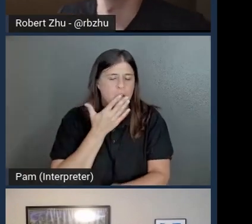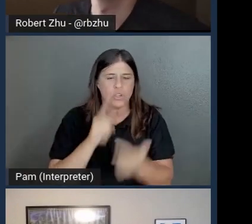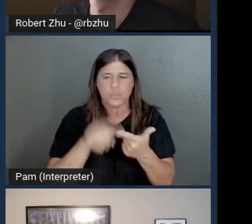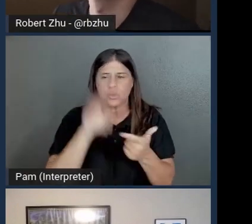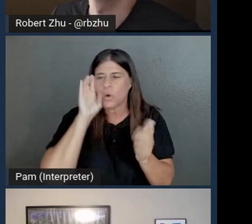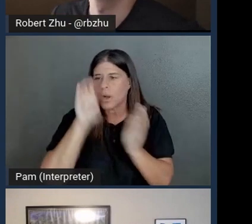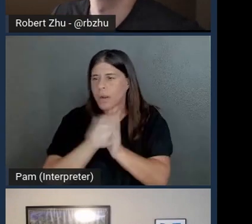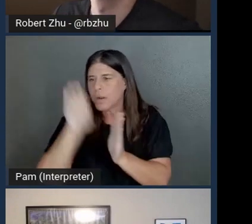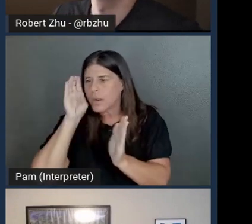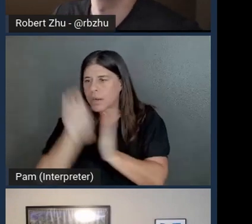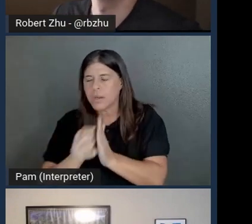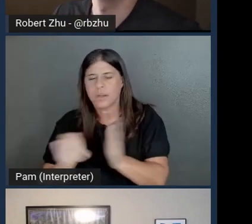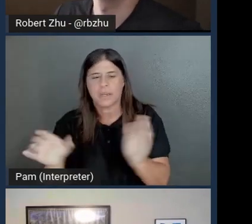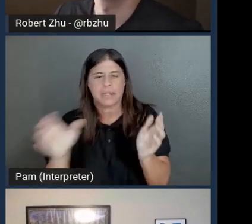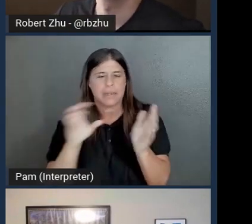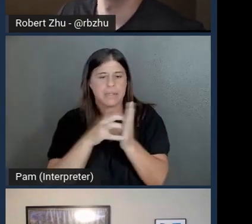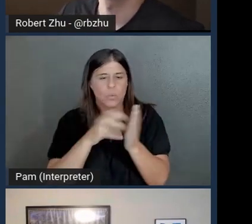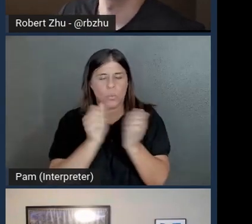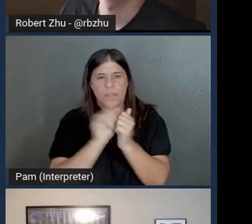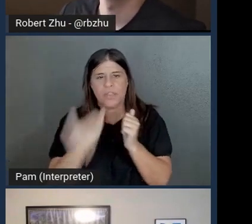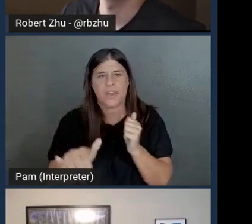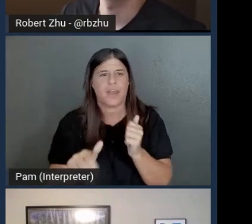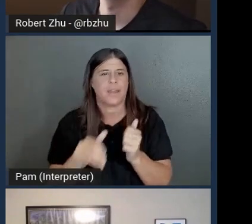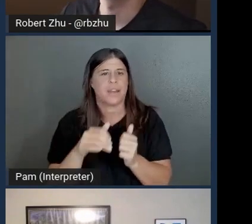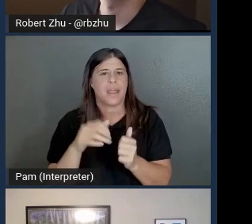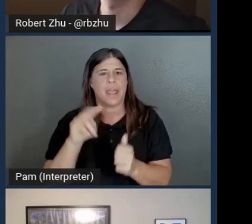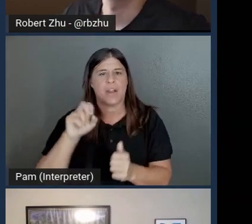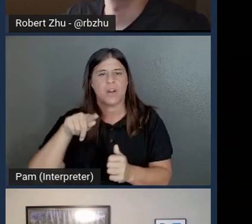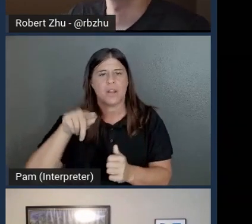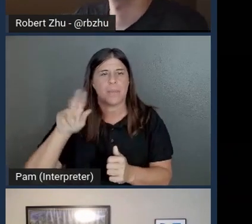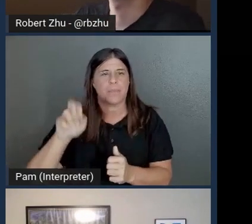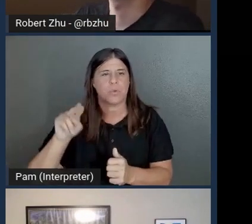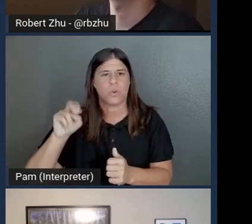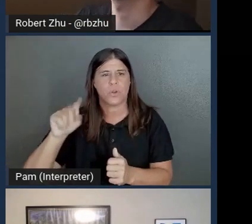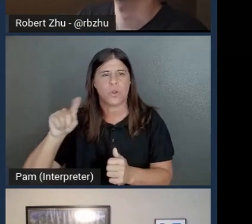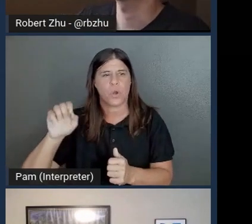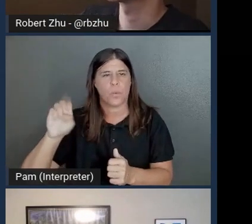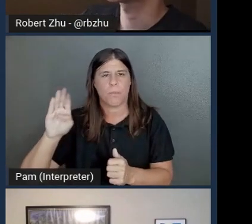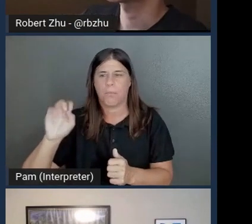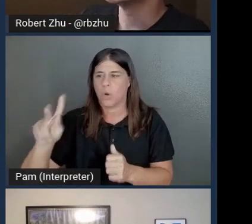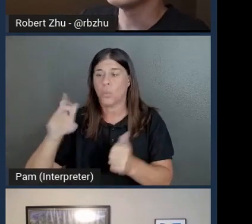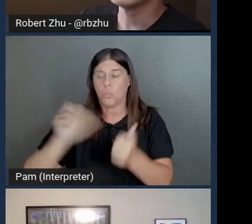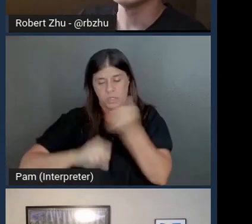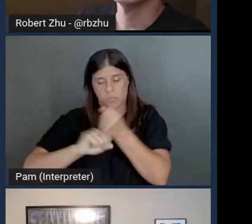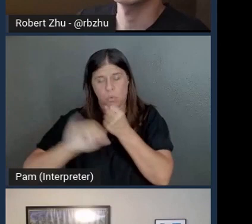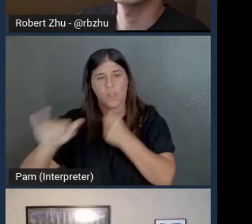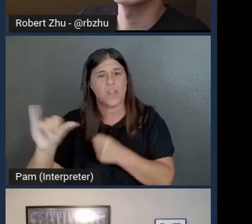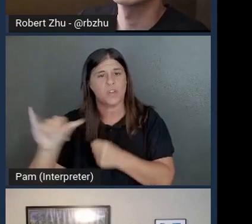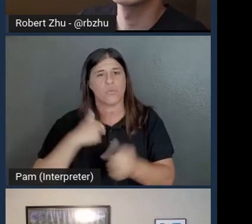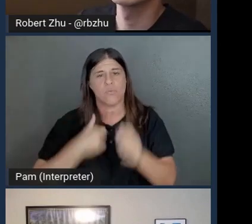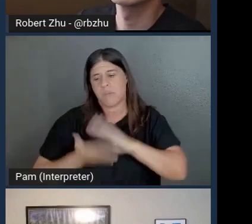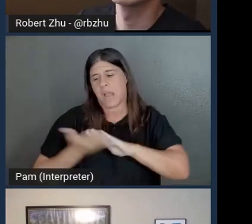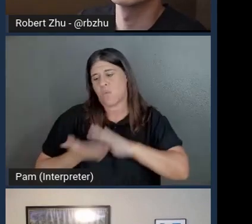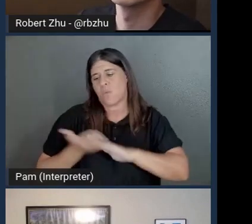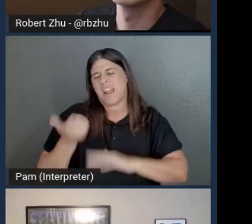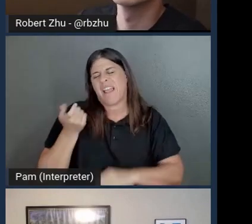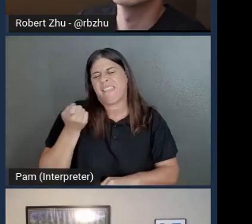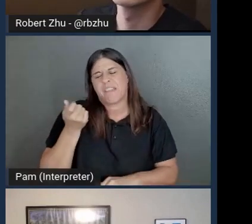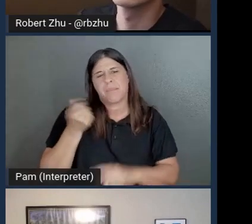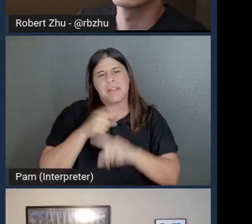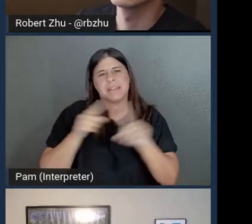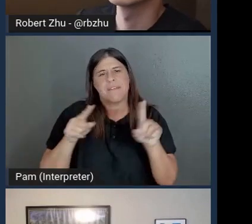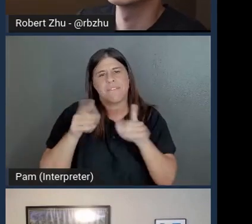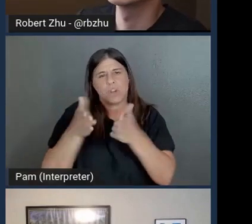images associated with it. And with our Neptune Notebooks environment, we support that. So in this case, I ran a slightly different query where